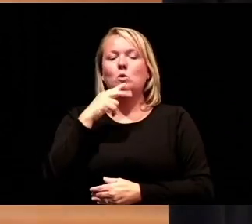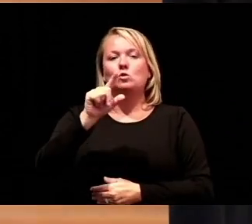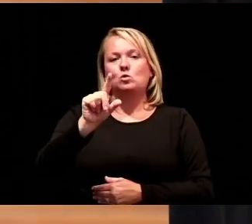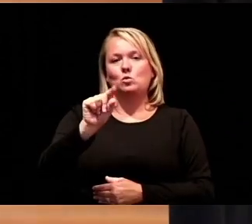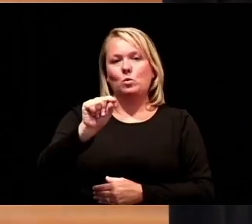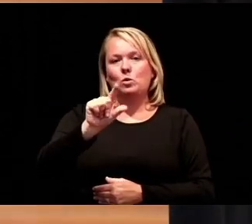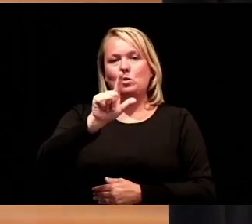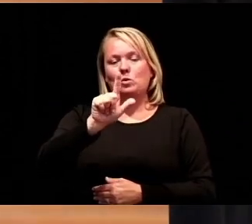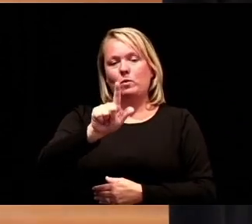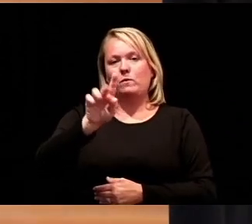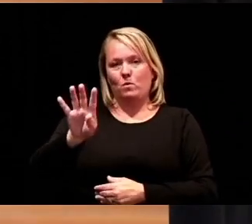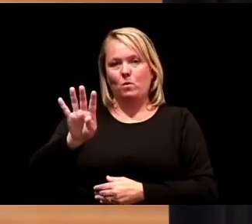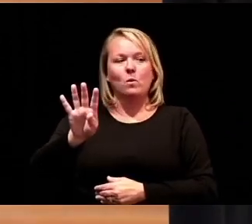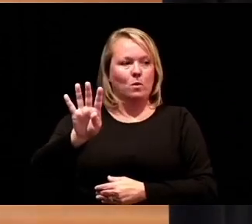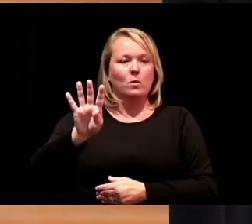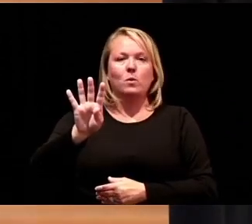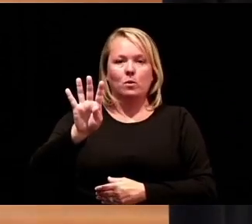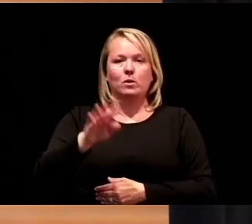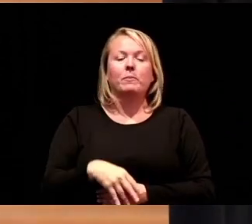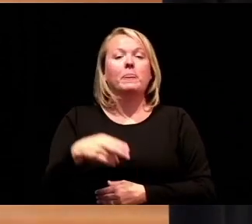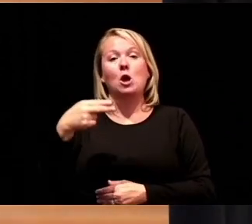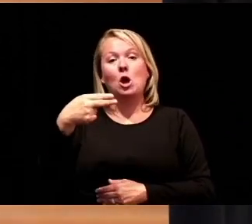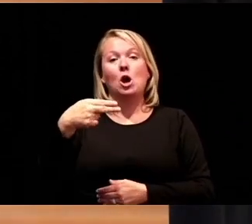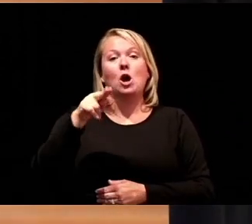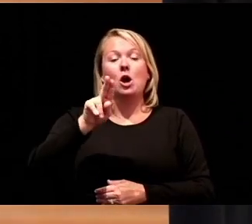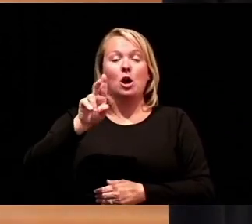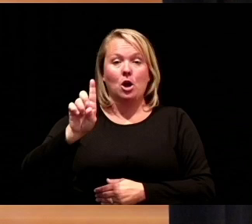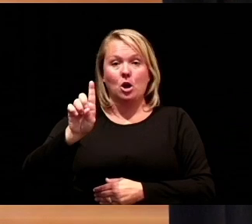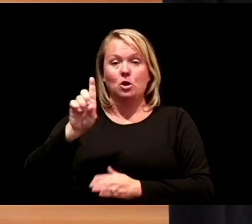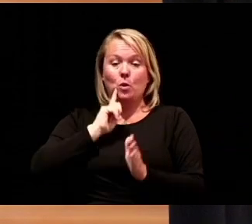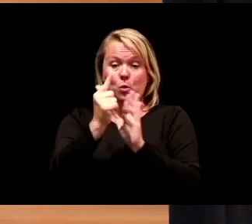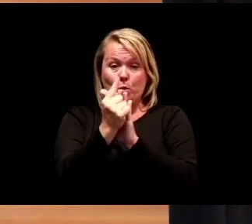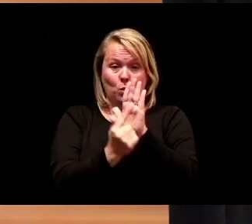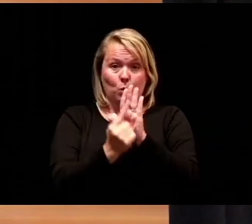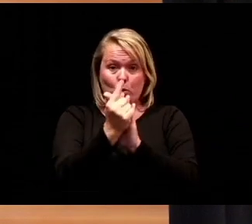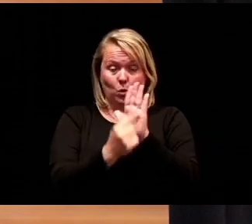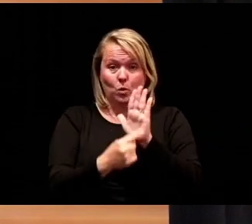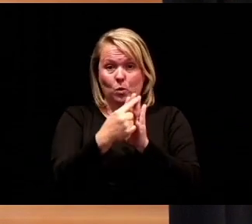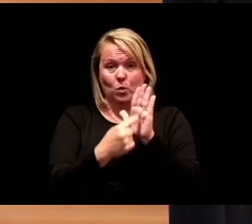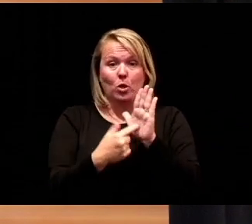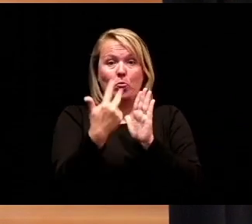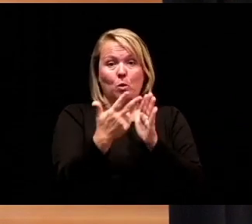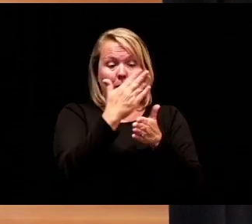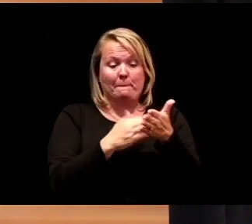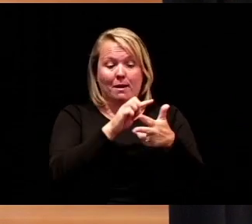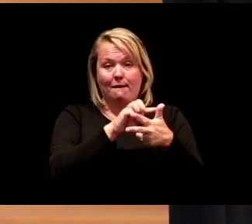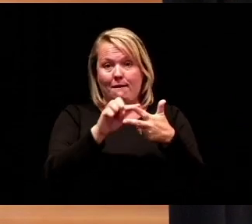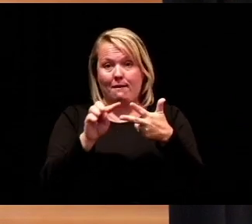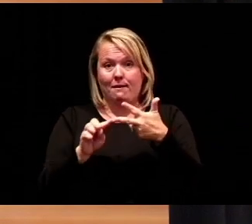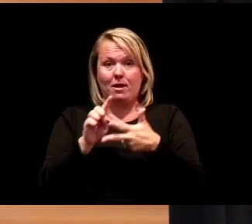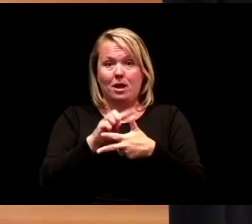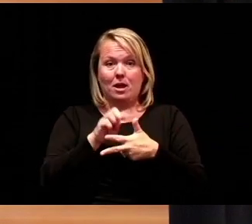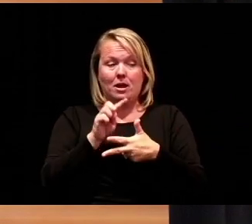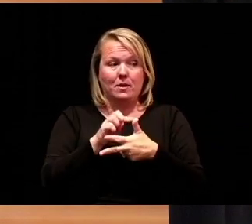rule, the 2013 rule upheld by the Supreme Court implicitly, and then revisit it. It's like never happens. But they don't